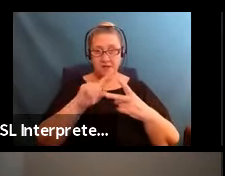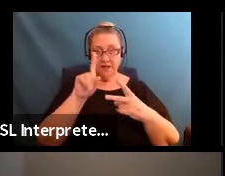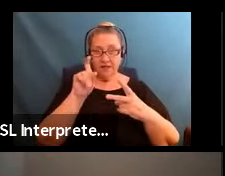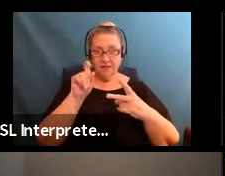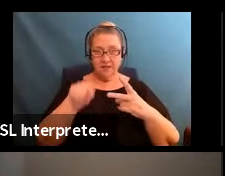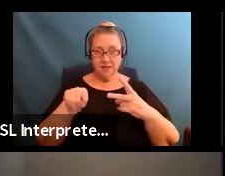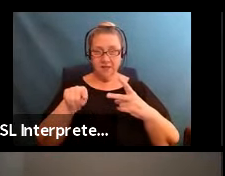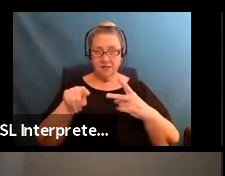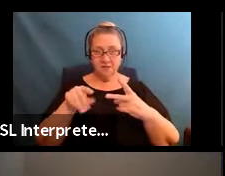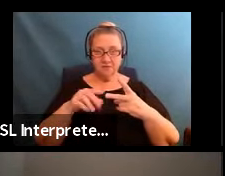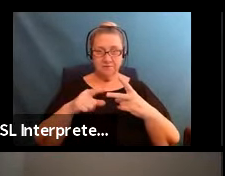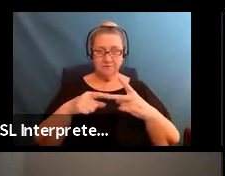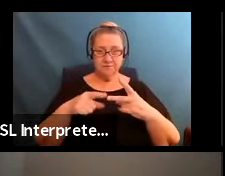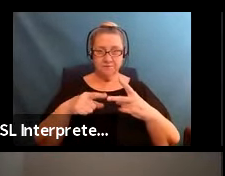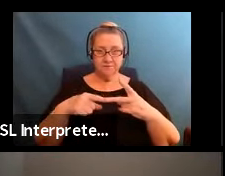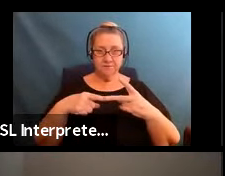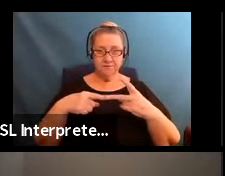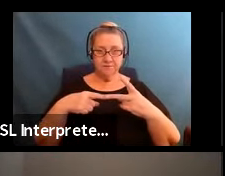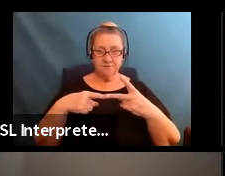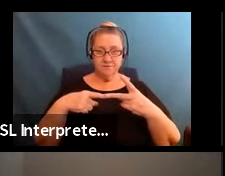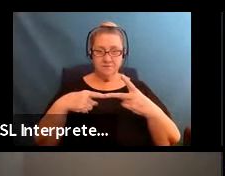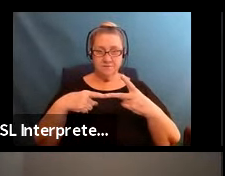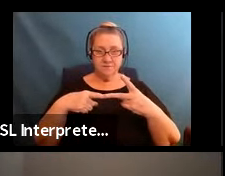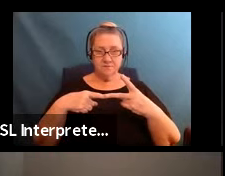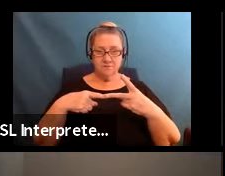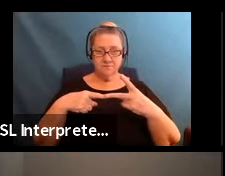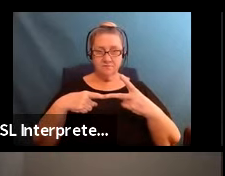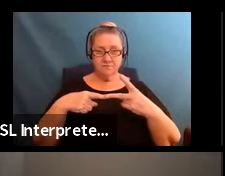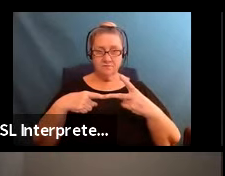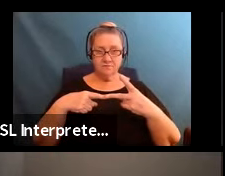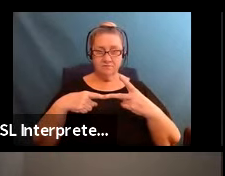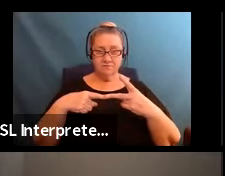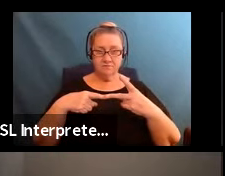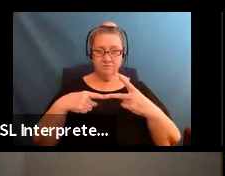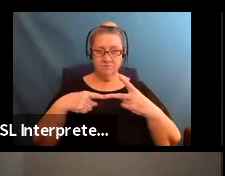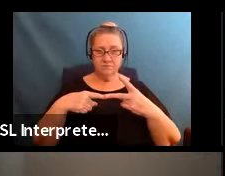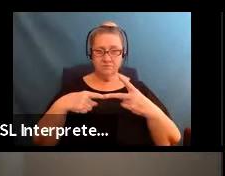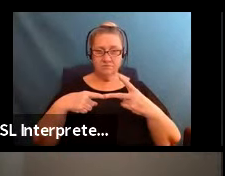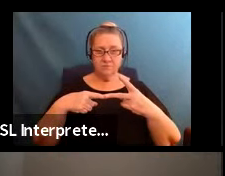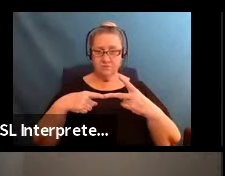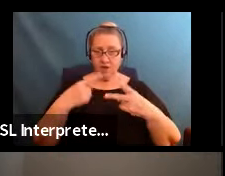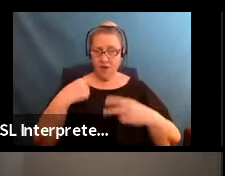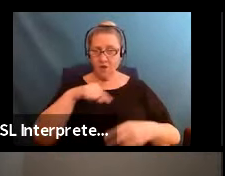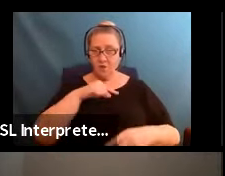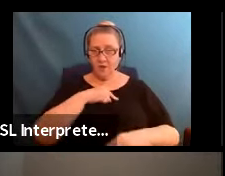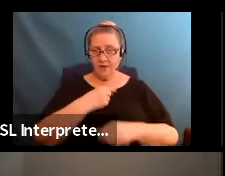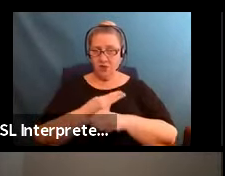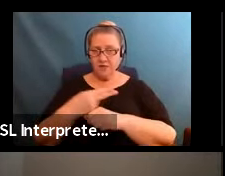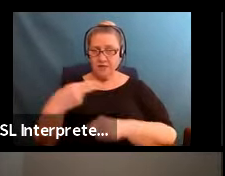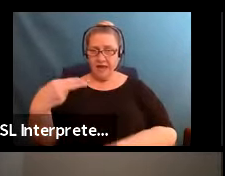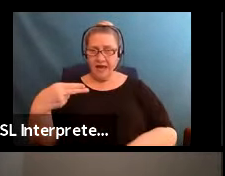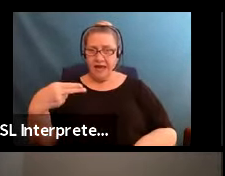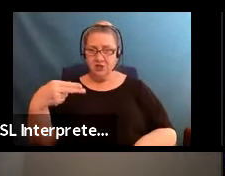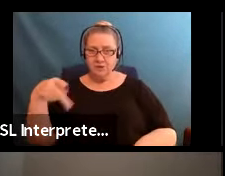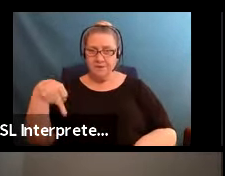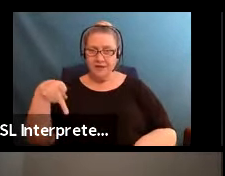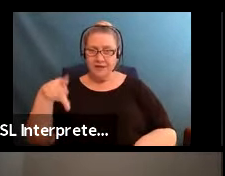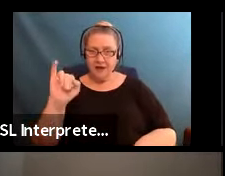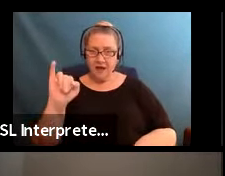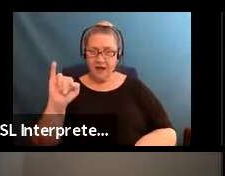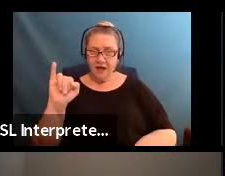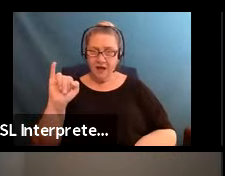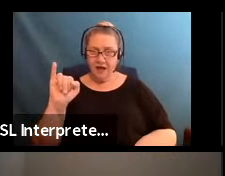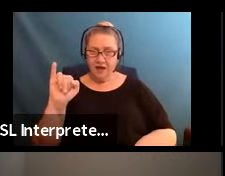speak to was this question of, are we using HPI or are we